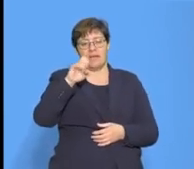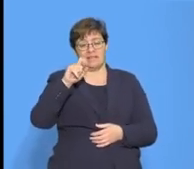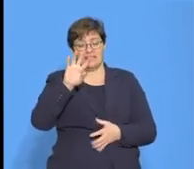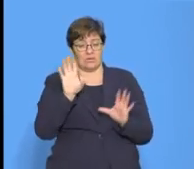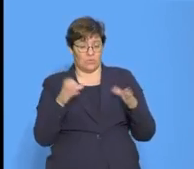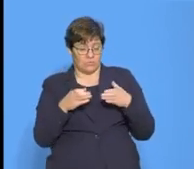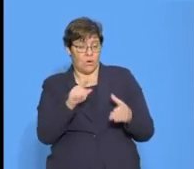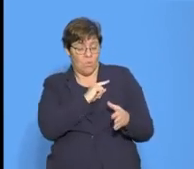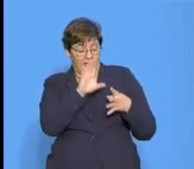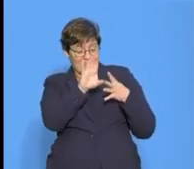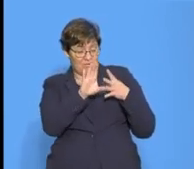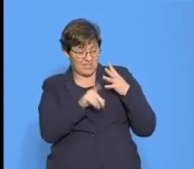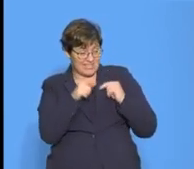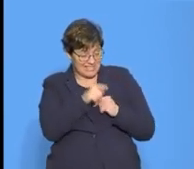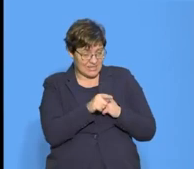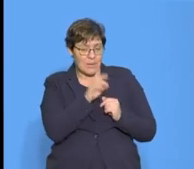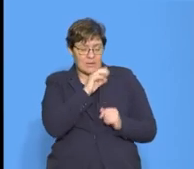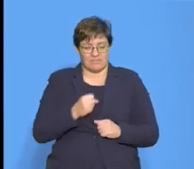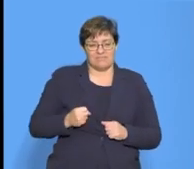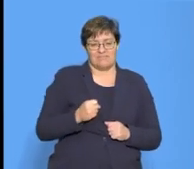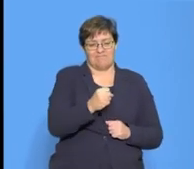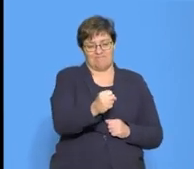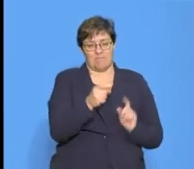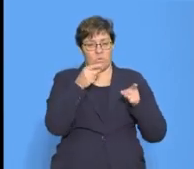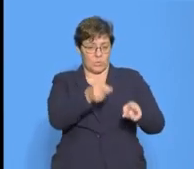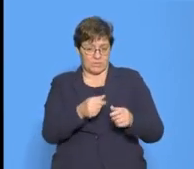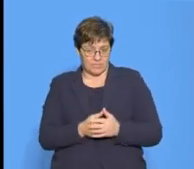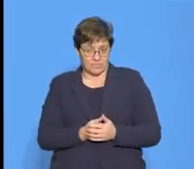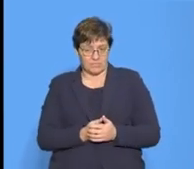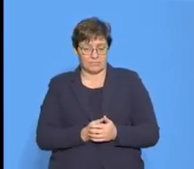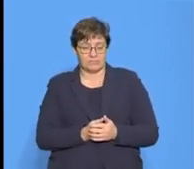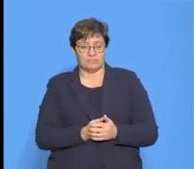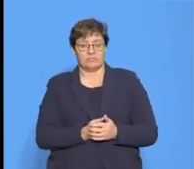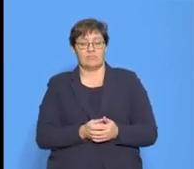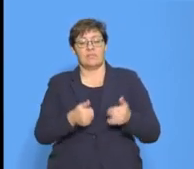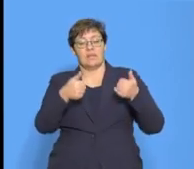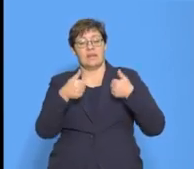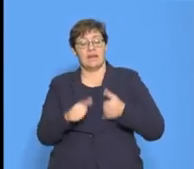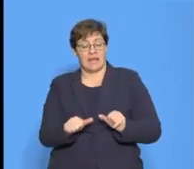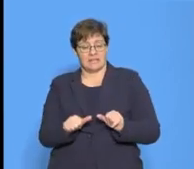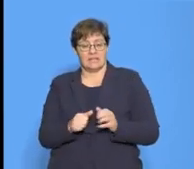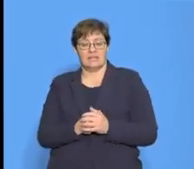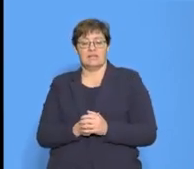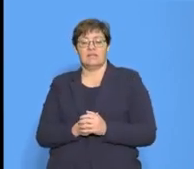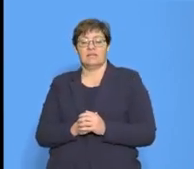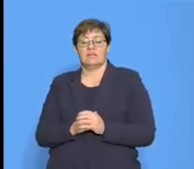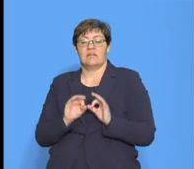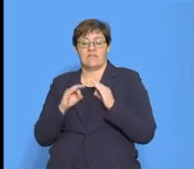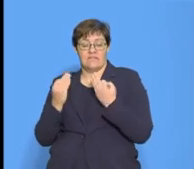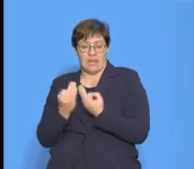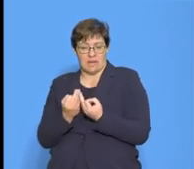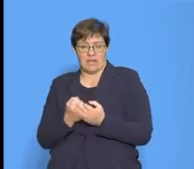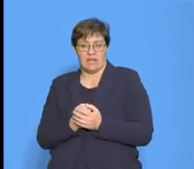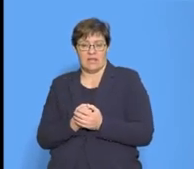group, and because of those characteristics, we are then placed into that order. The next level